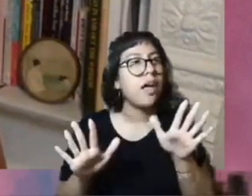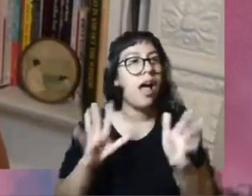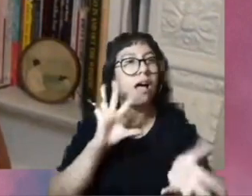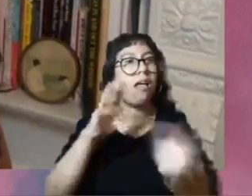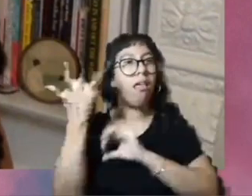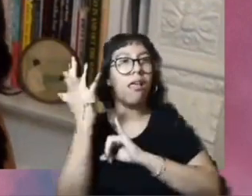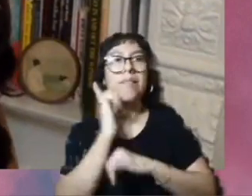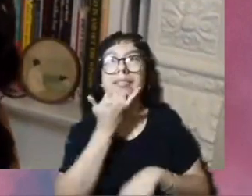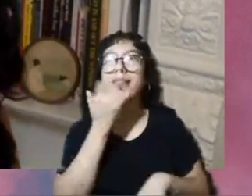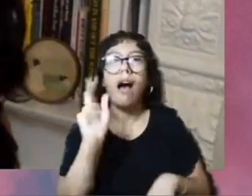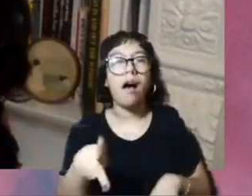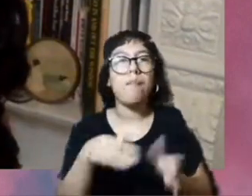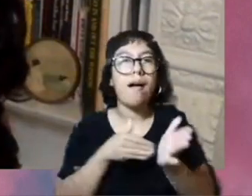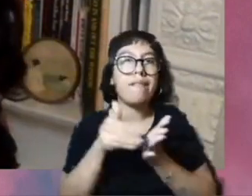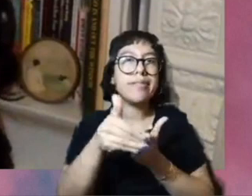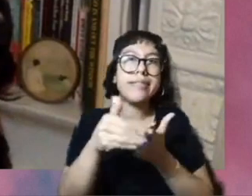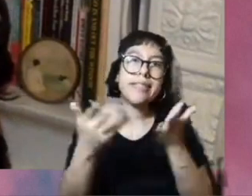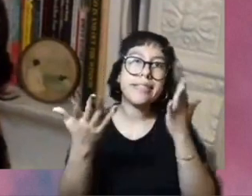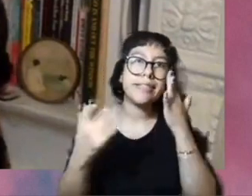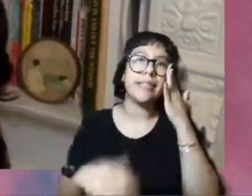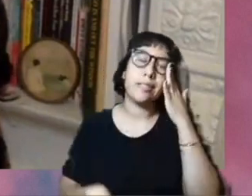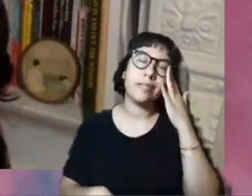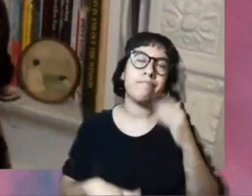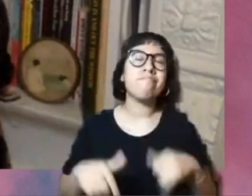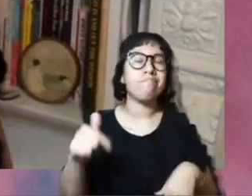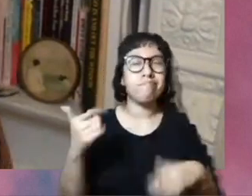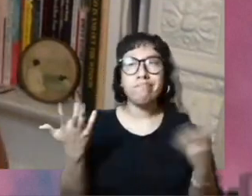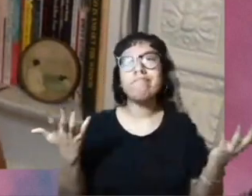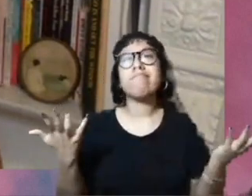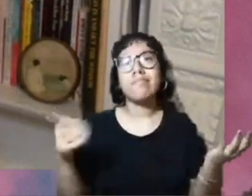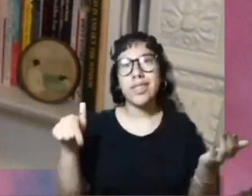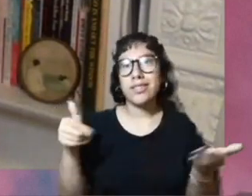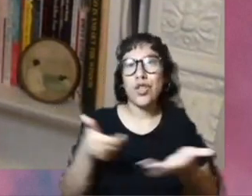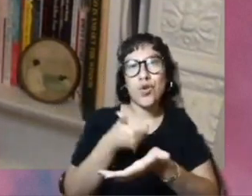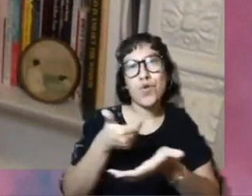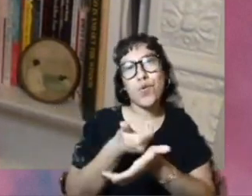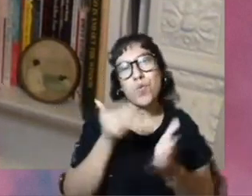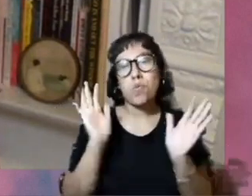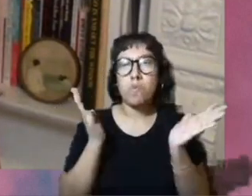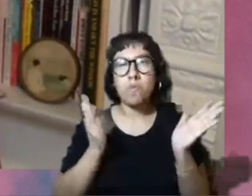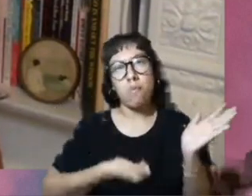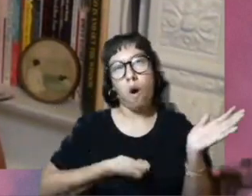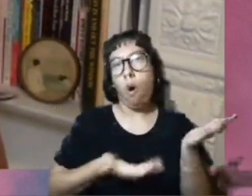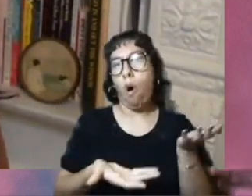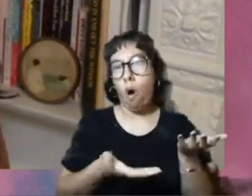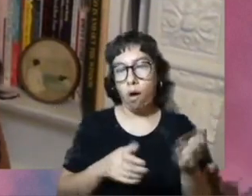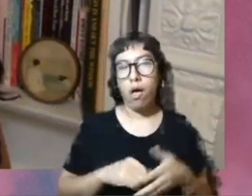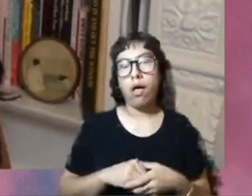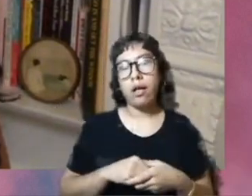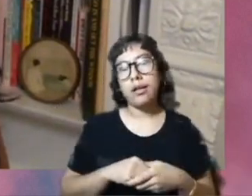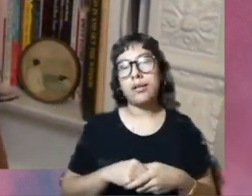this up. So this is a newish poem